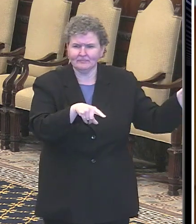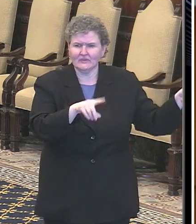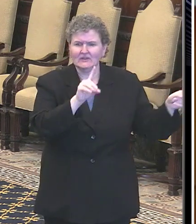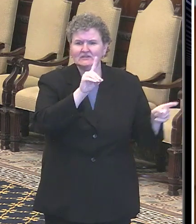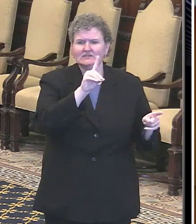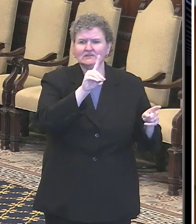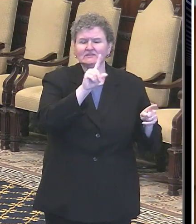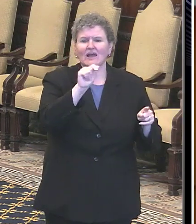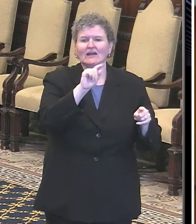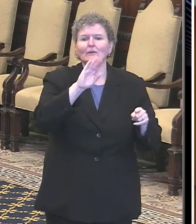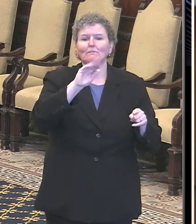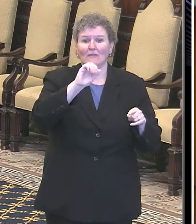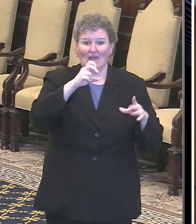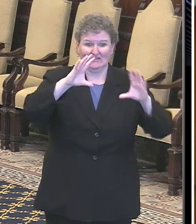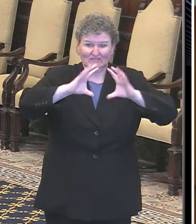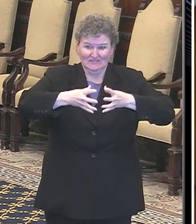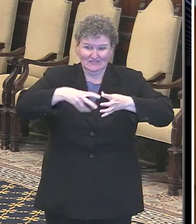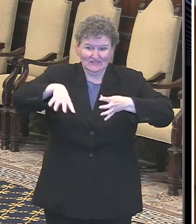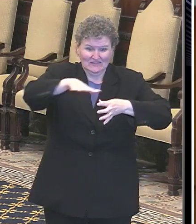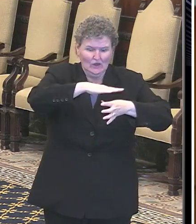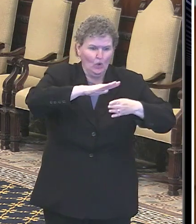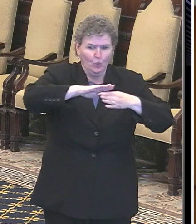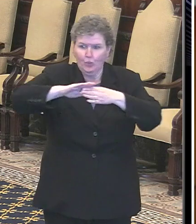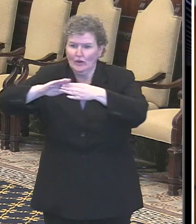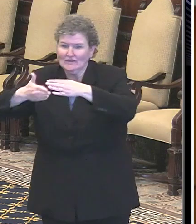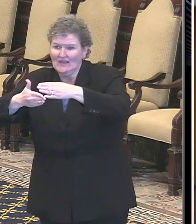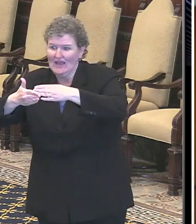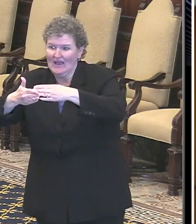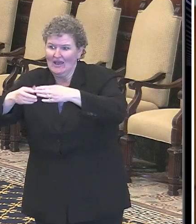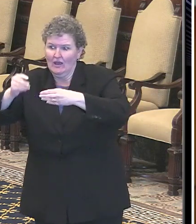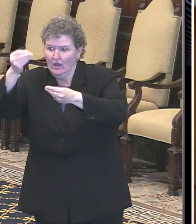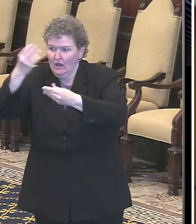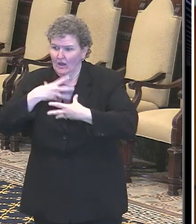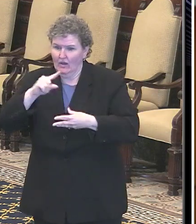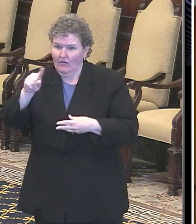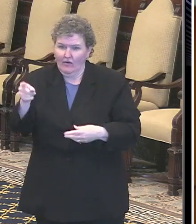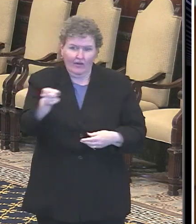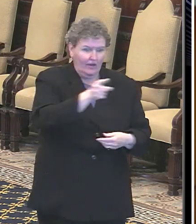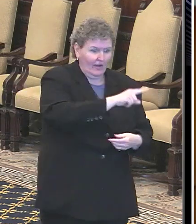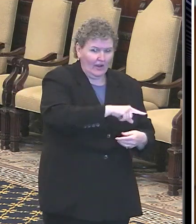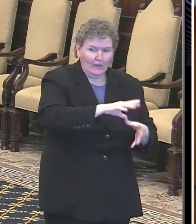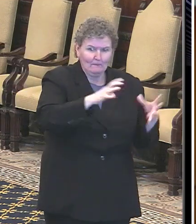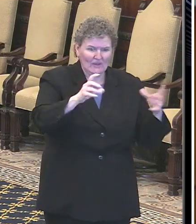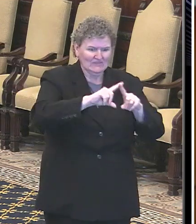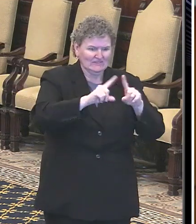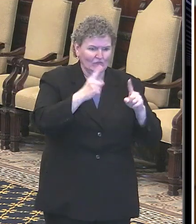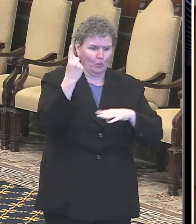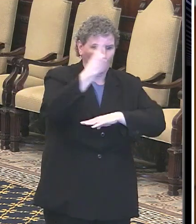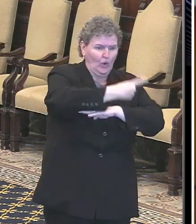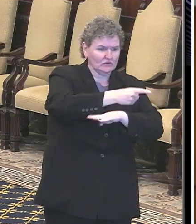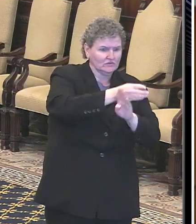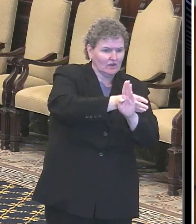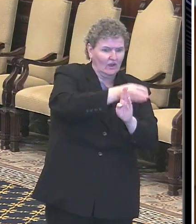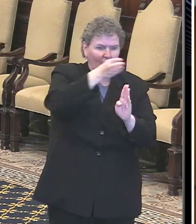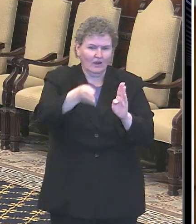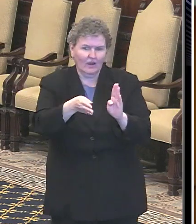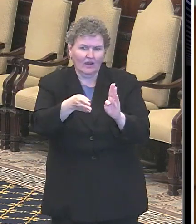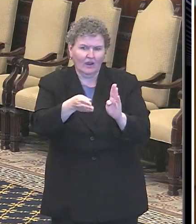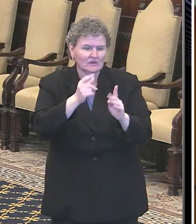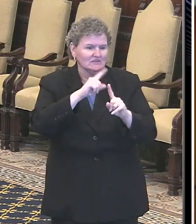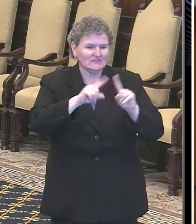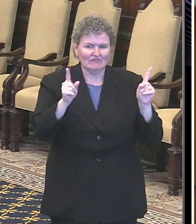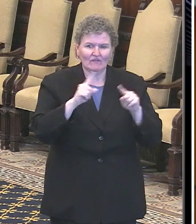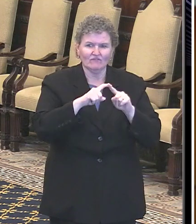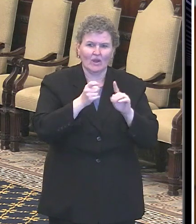particular, over the weekend, we don't get full reporting. And so that's why you might see these large differences from one day to the next. The best thing to look is something like the